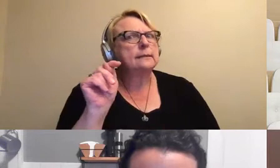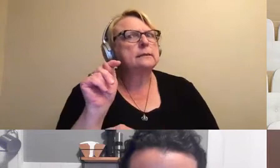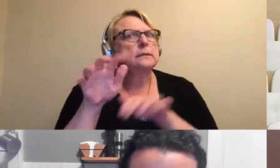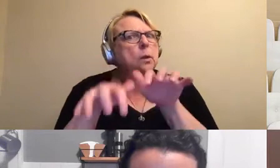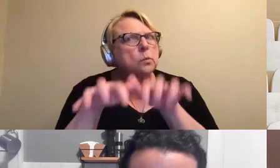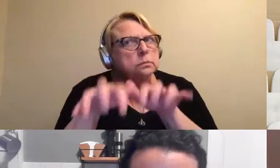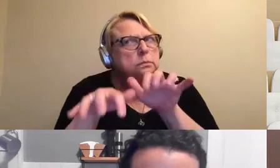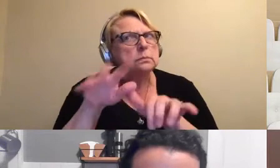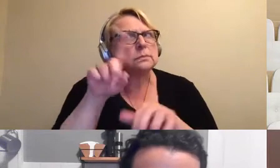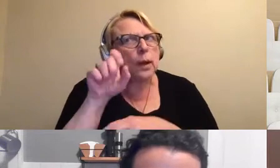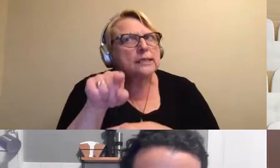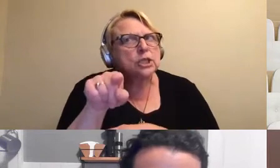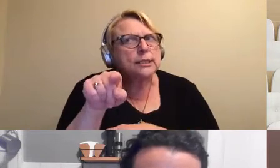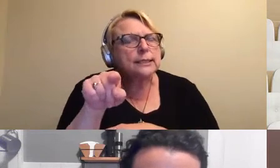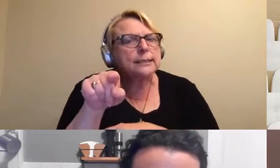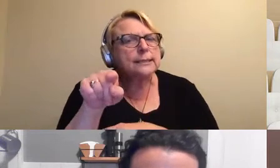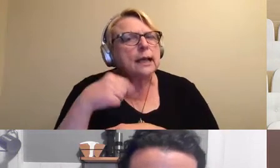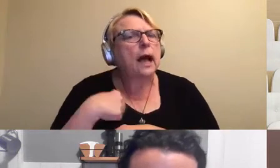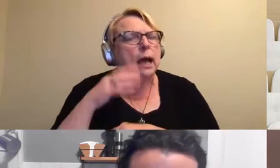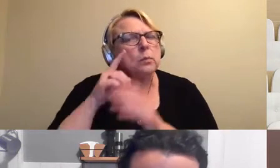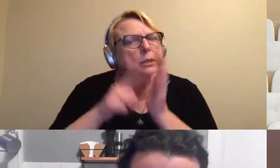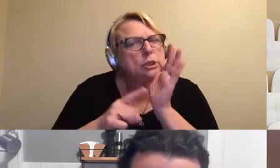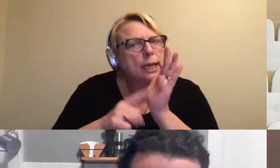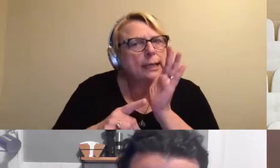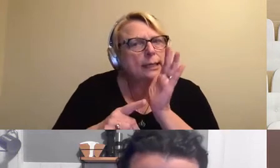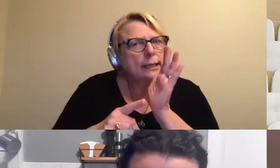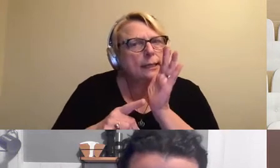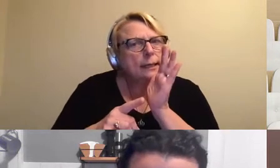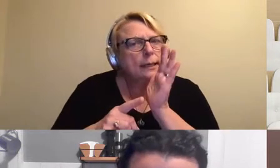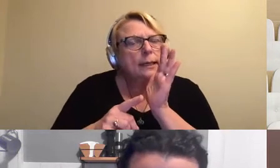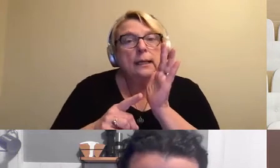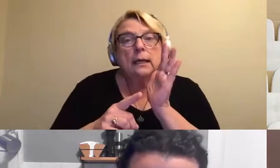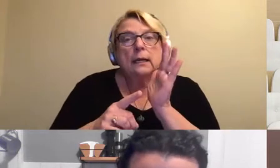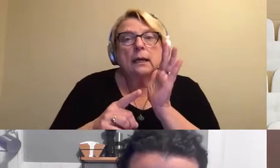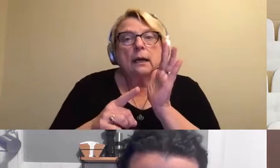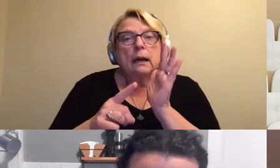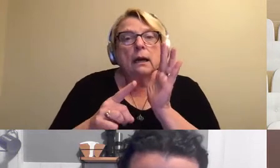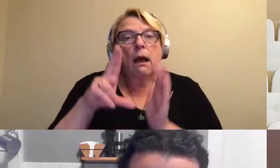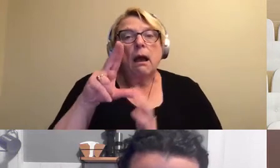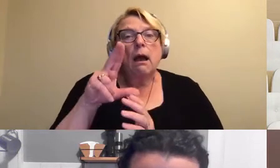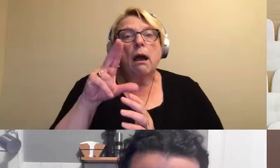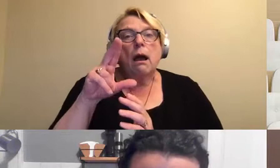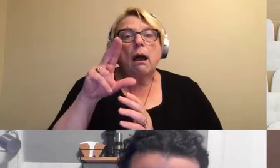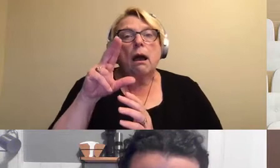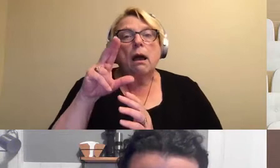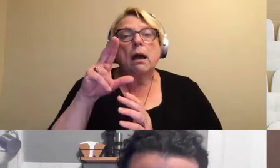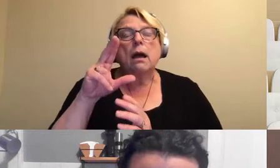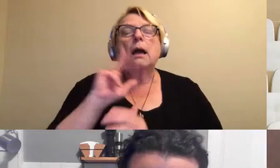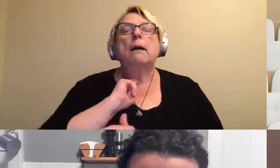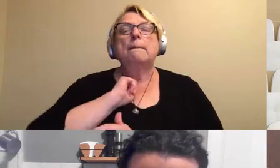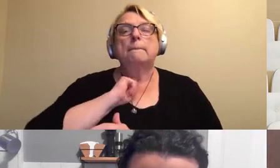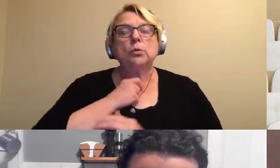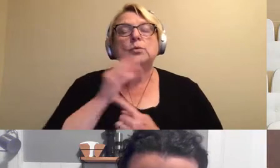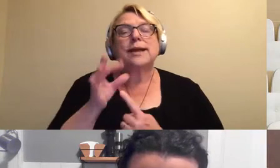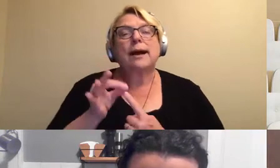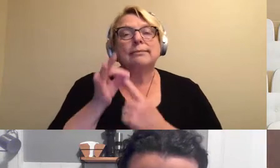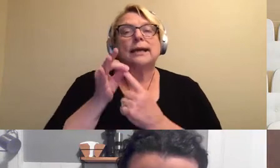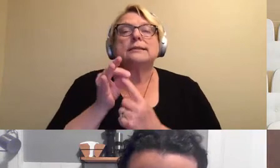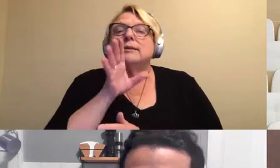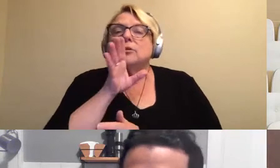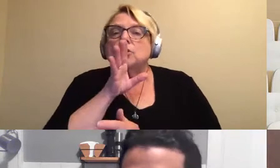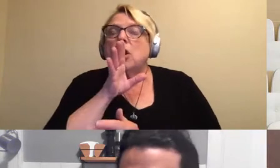as needed, and I would just ask that everyone please stay unmuted unless you're either talking on an agenda item or